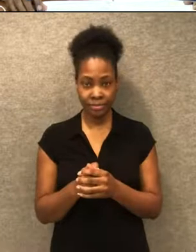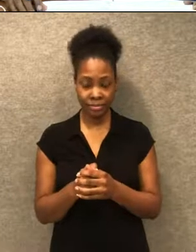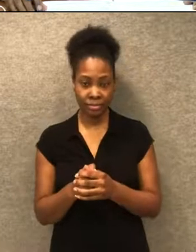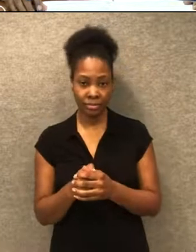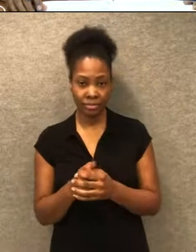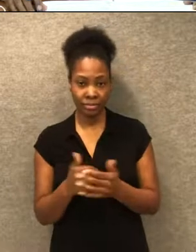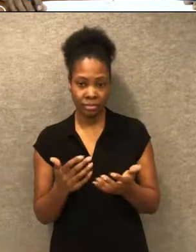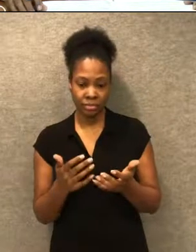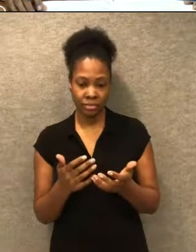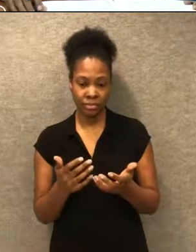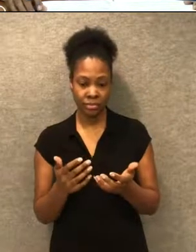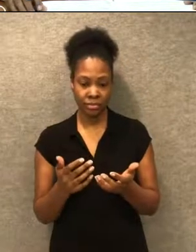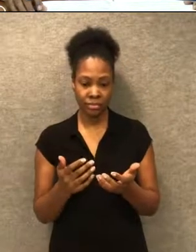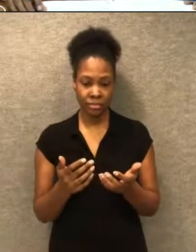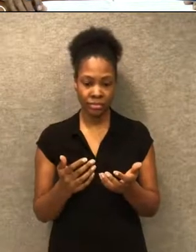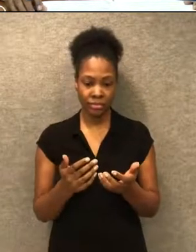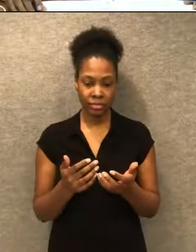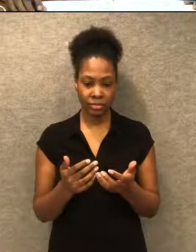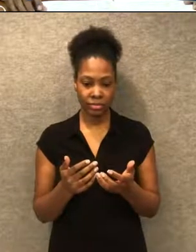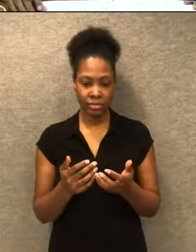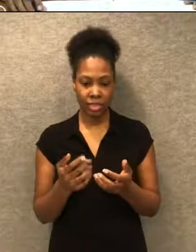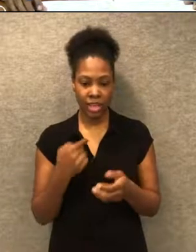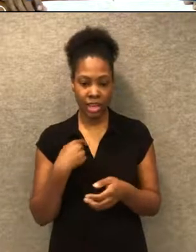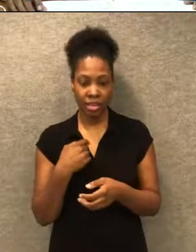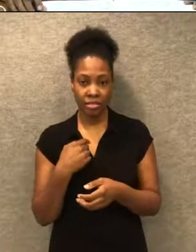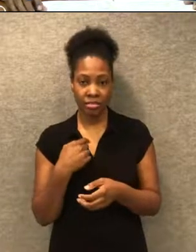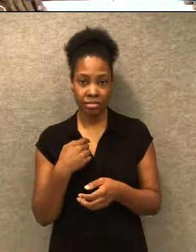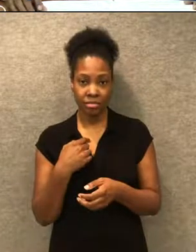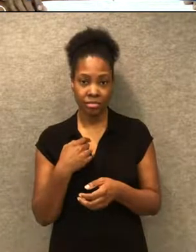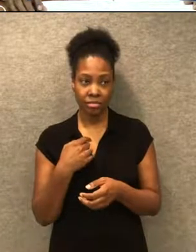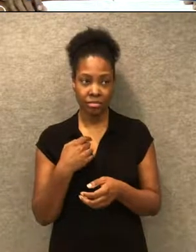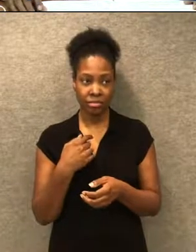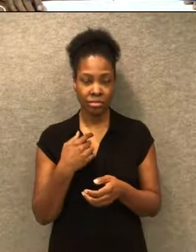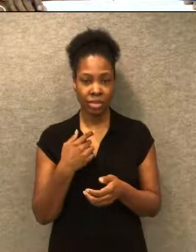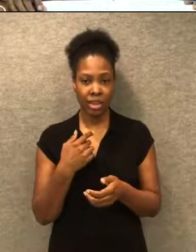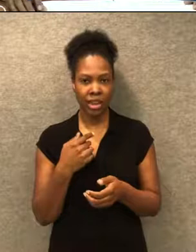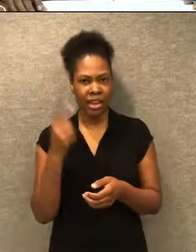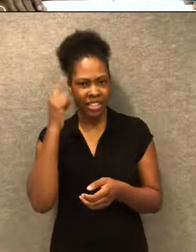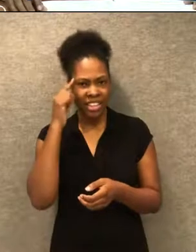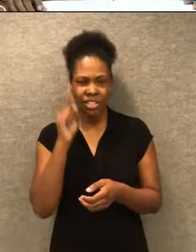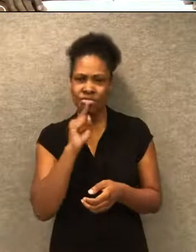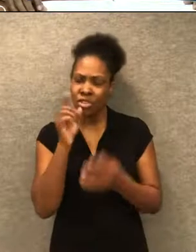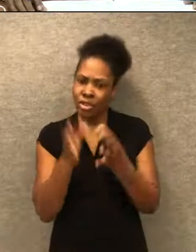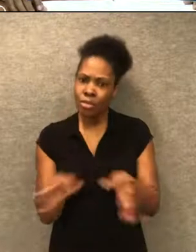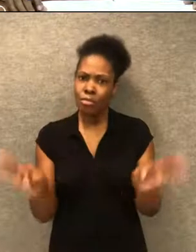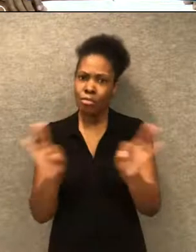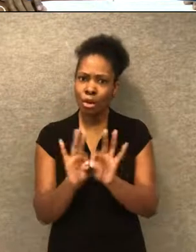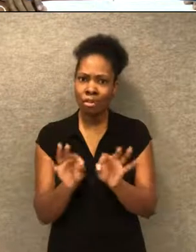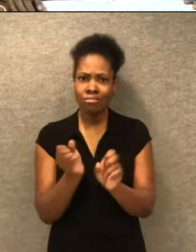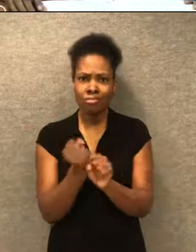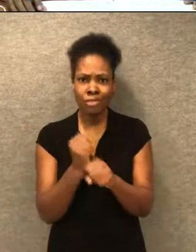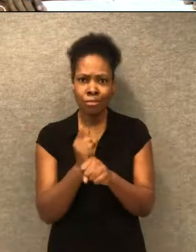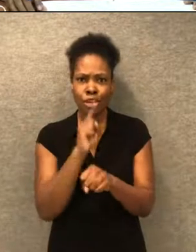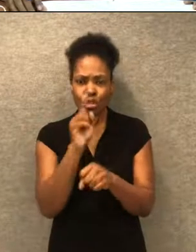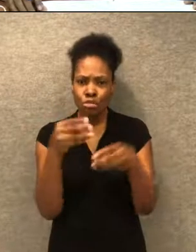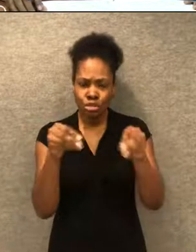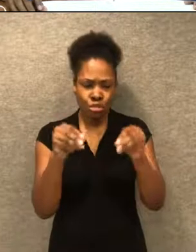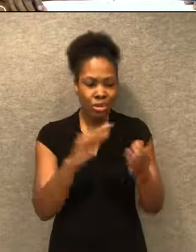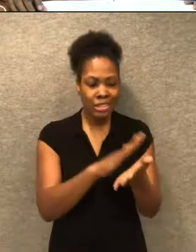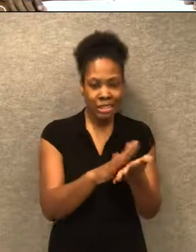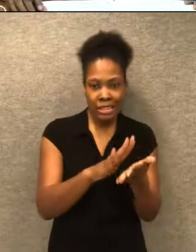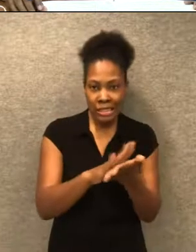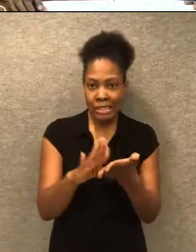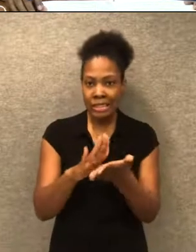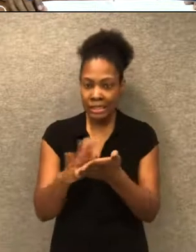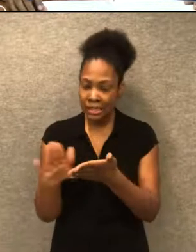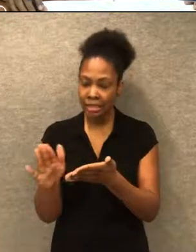that you normally go through, because I really been going into Marshtown to get things done, and so I started coming